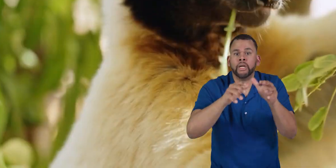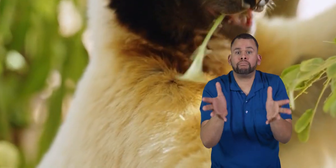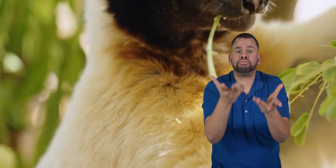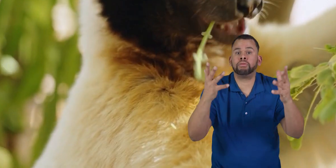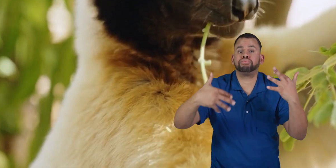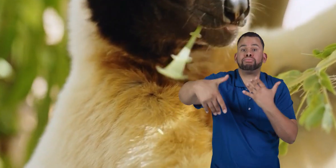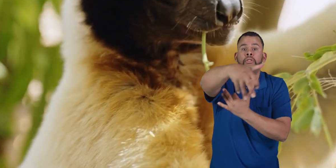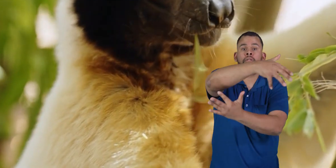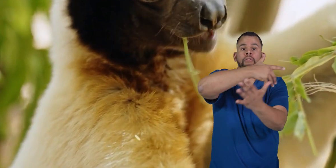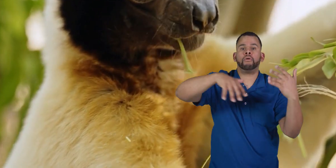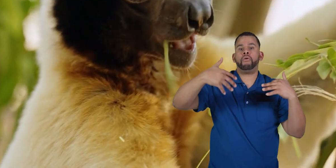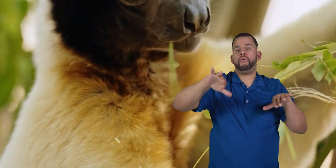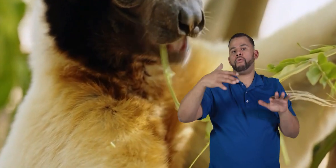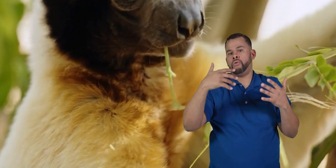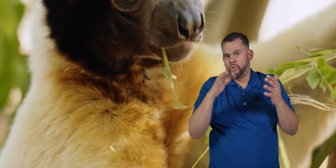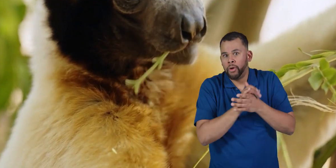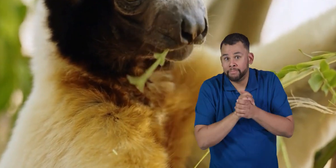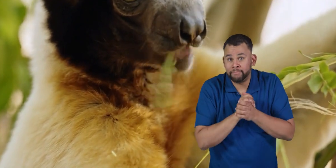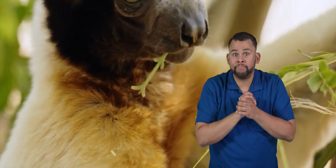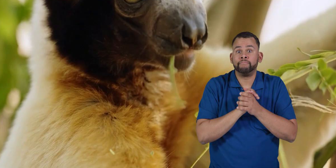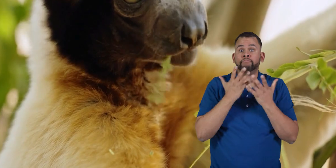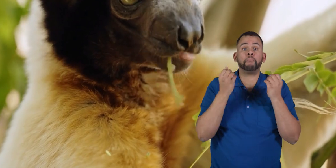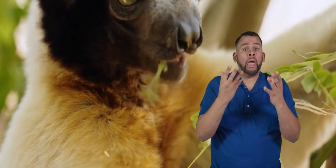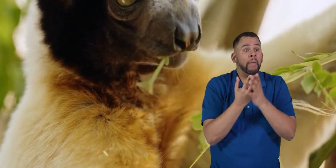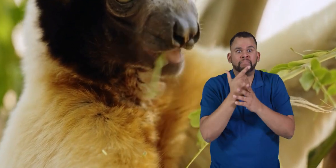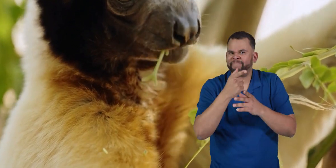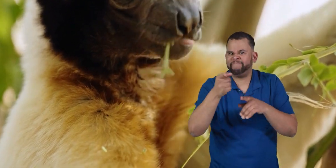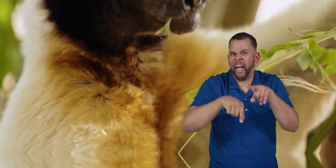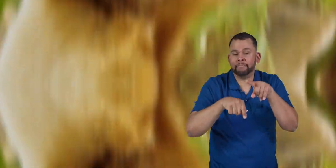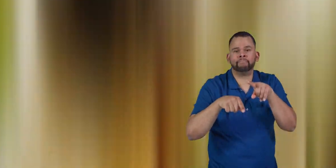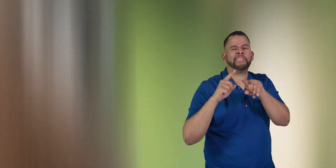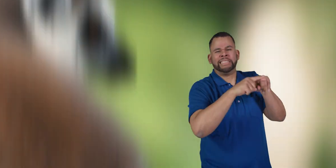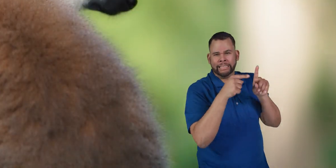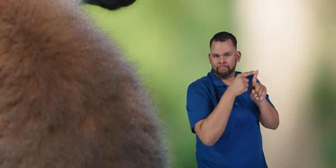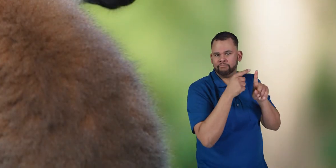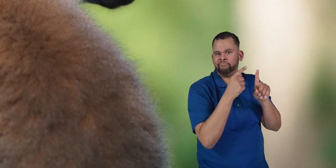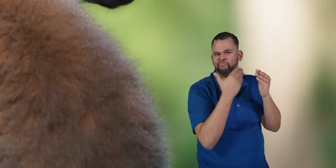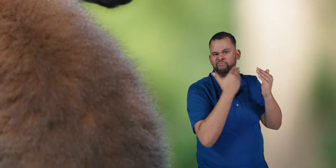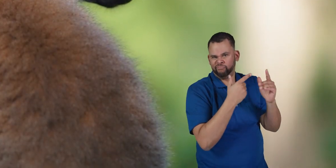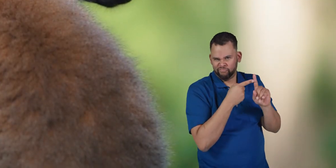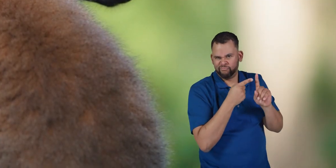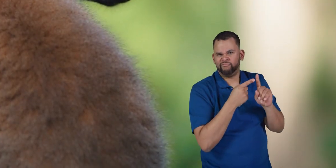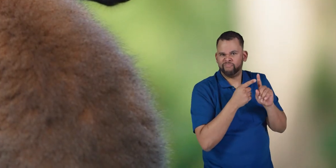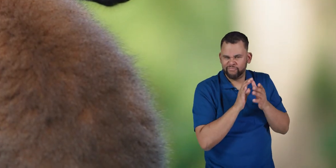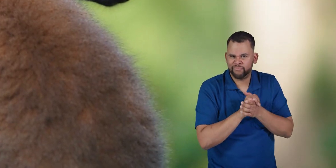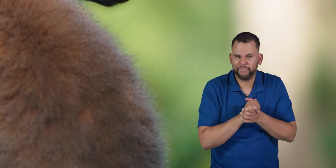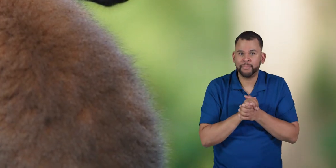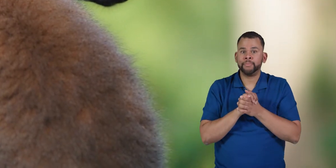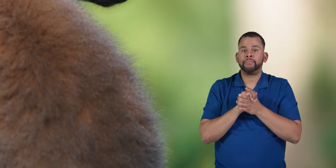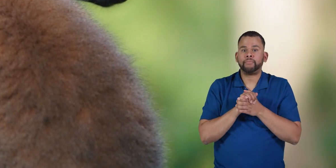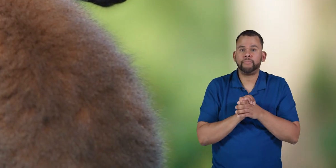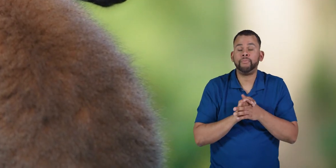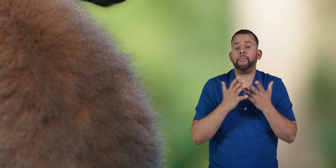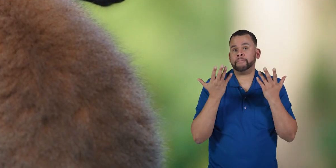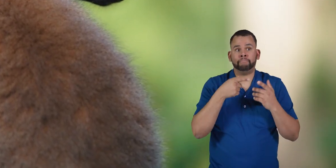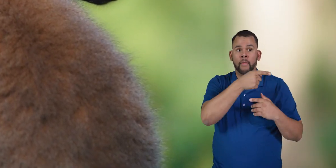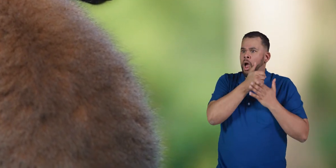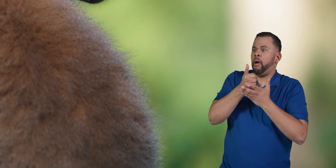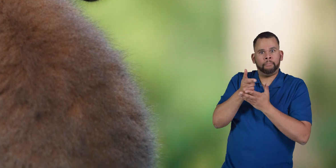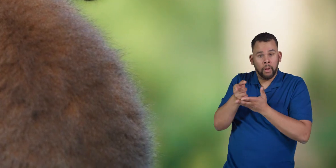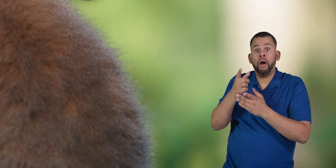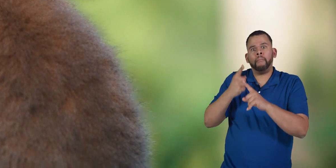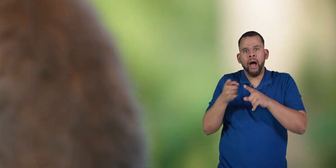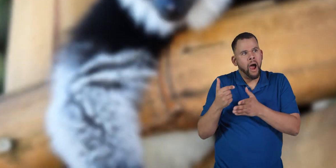without lemurs some plants might not have a chance to grow this could affect many other animals that rely on those